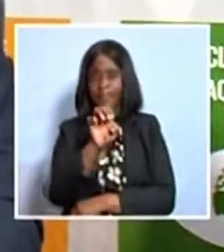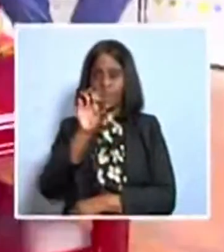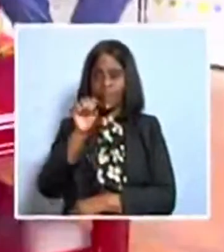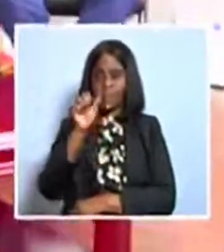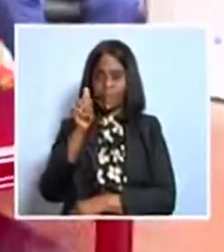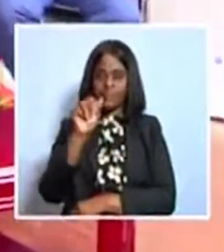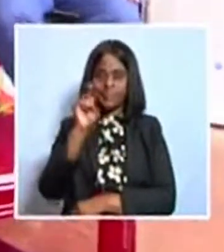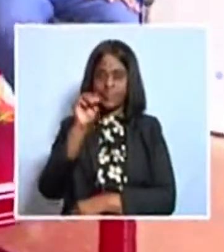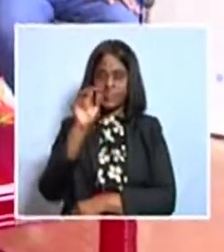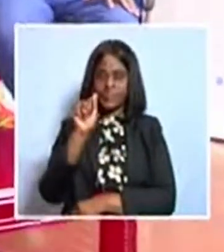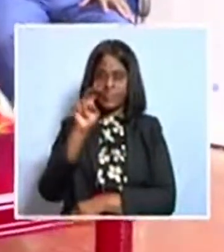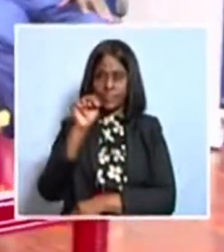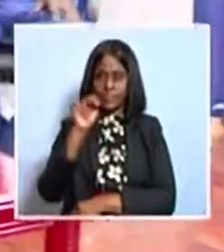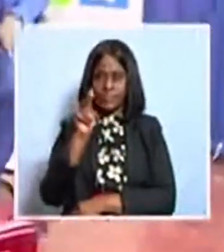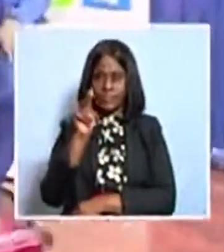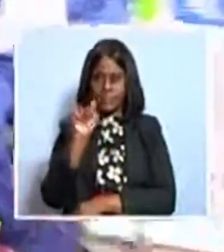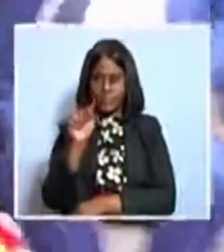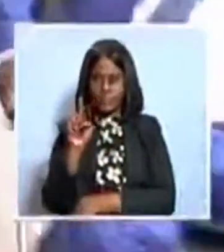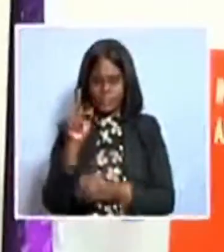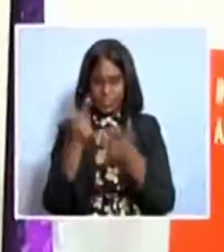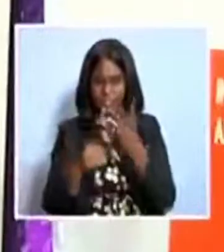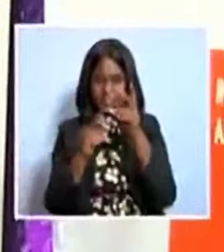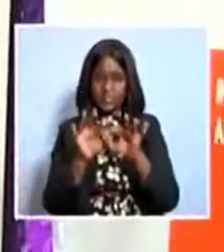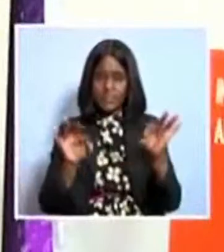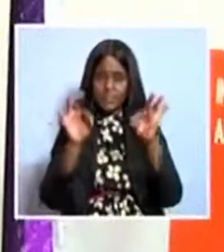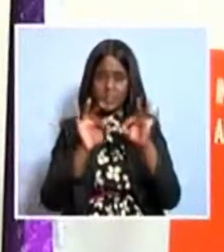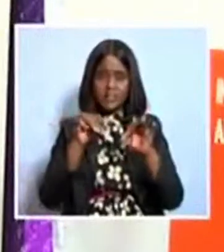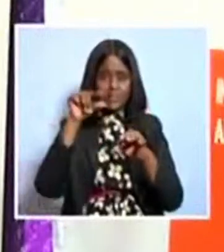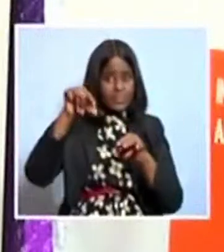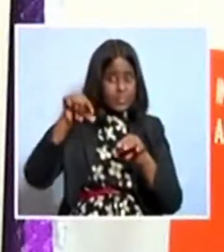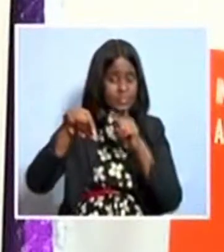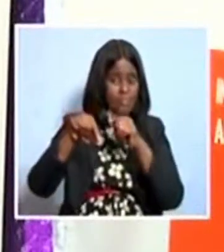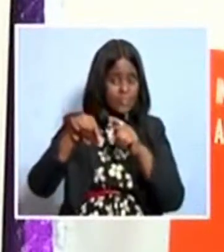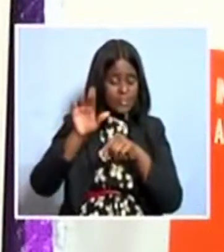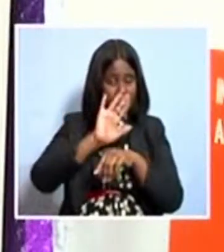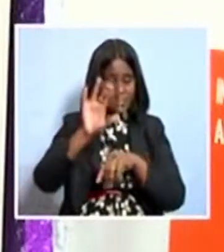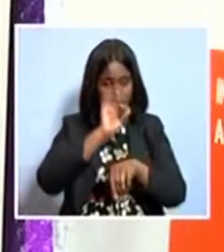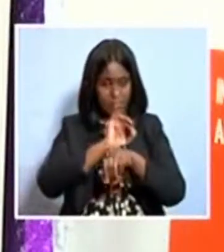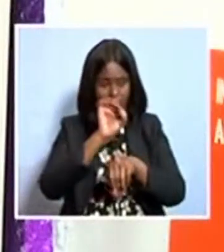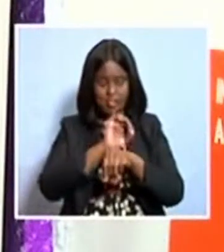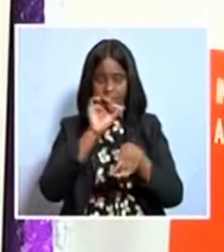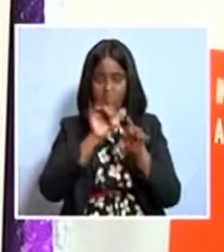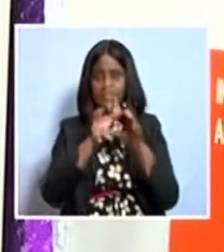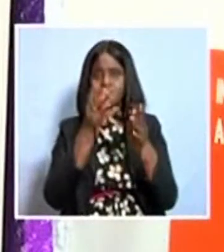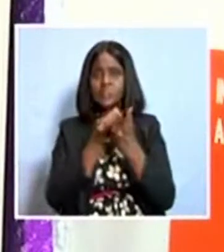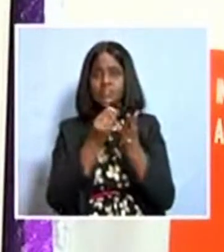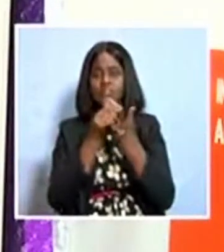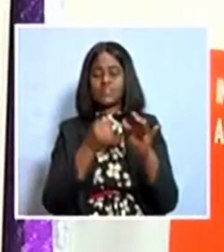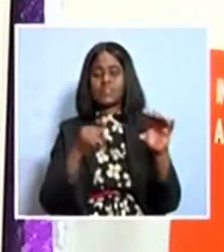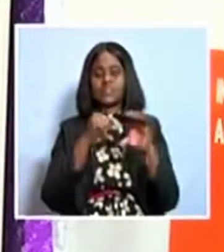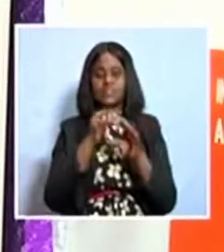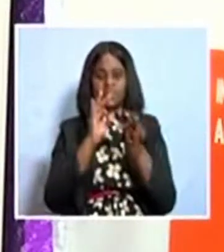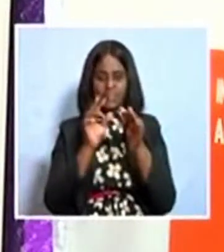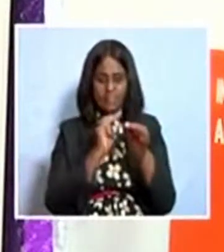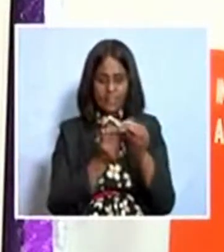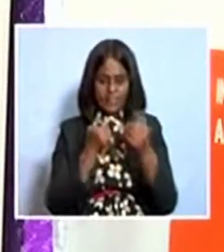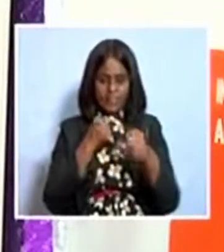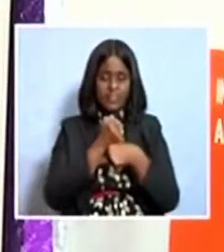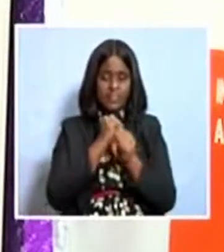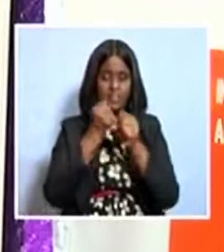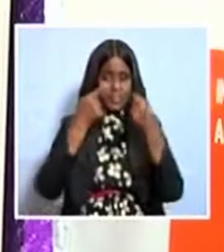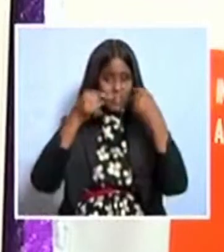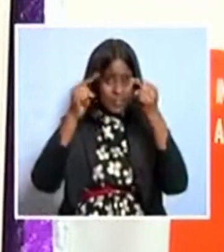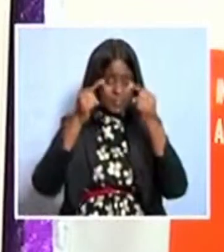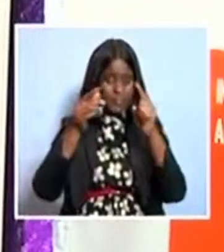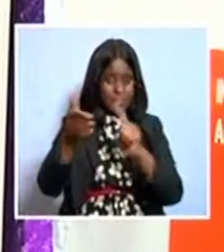is the importance of ensuring equality of opportunities in financial inclusion if we are to make progress